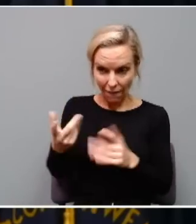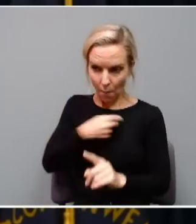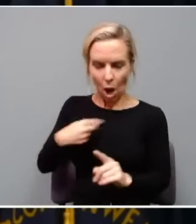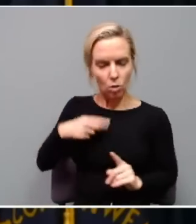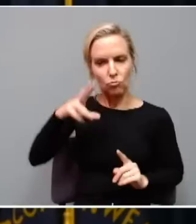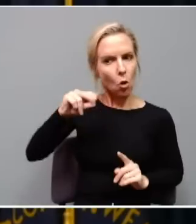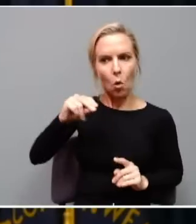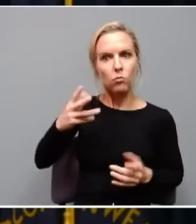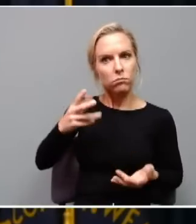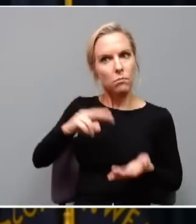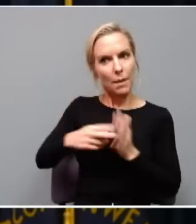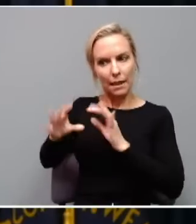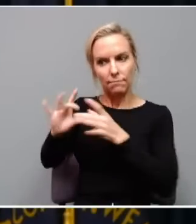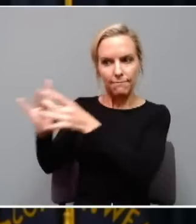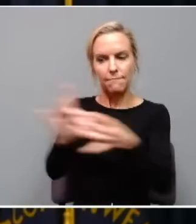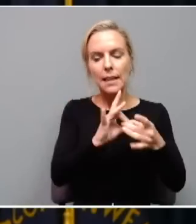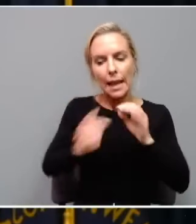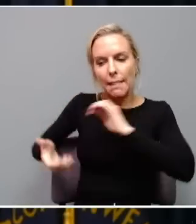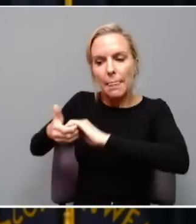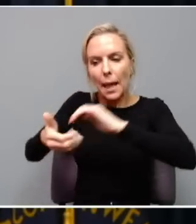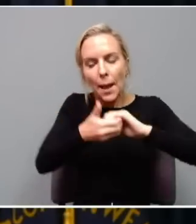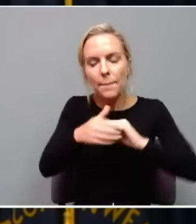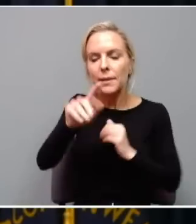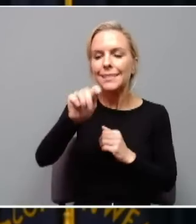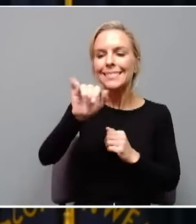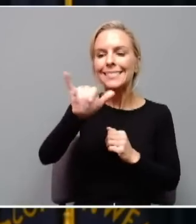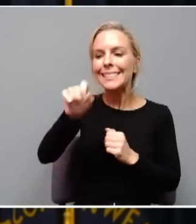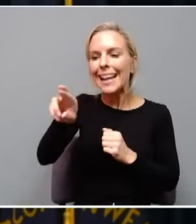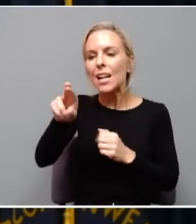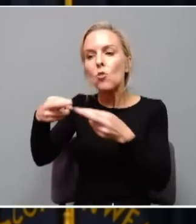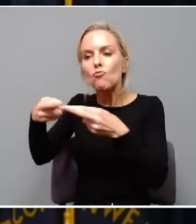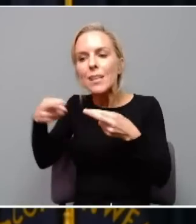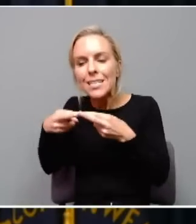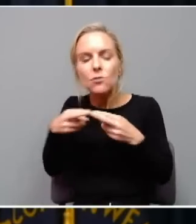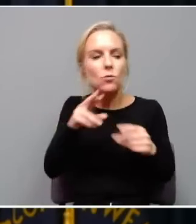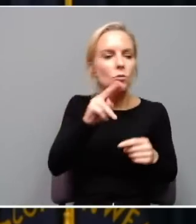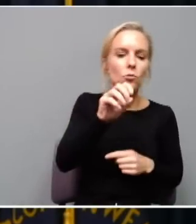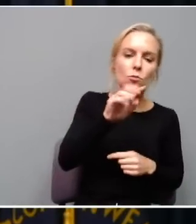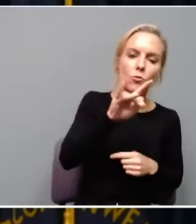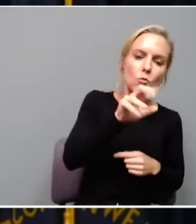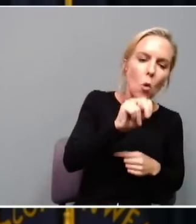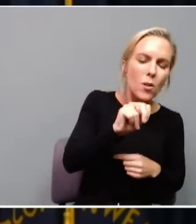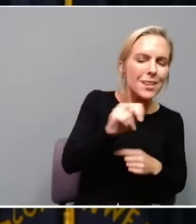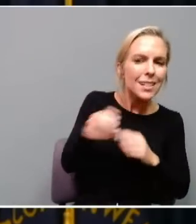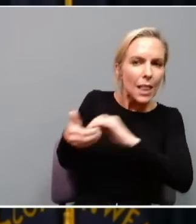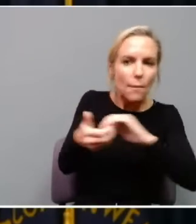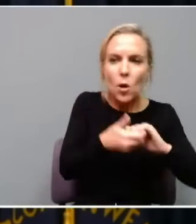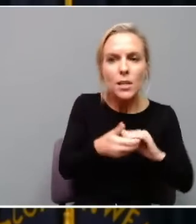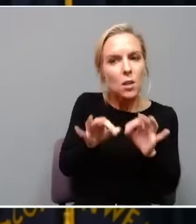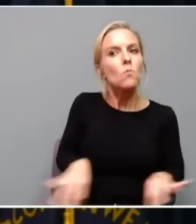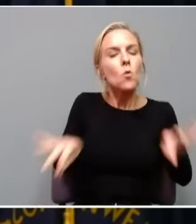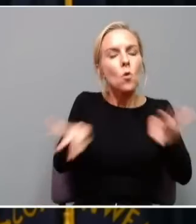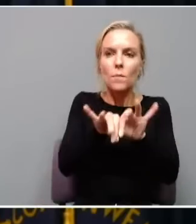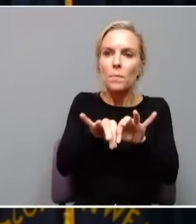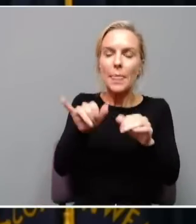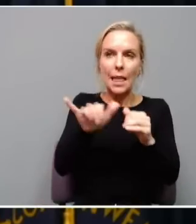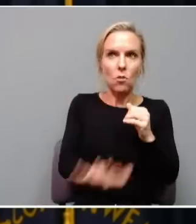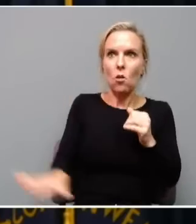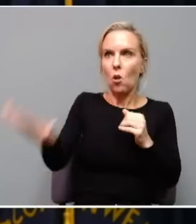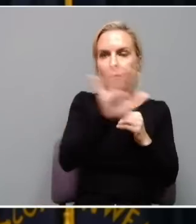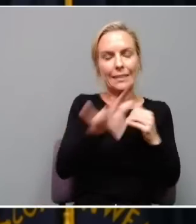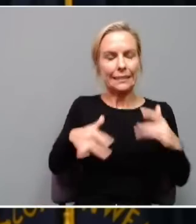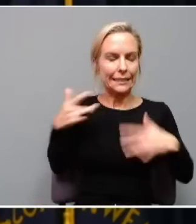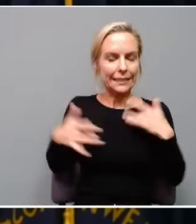Taylor Regional and Norton, for instance, but those are all over, are truly exciting. Fayette